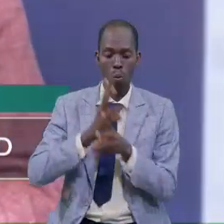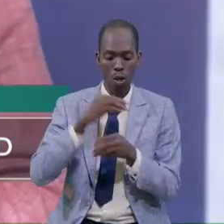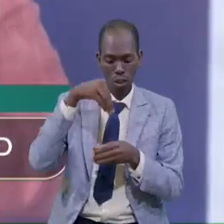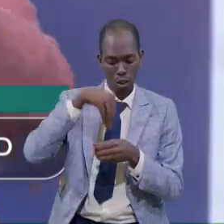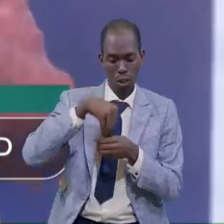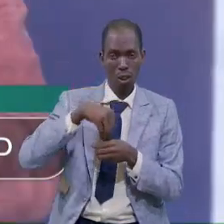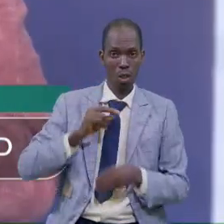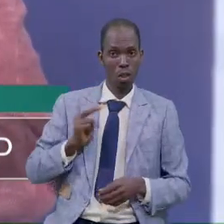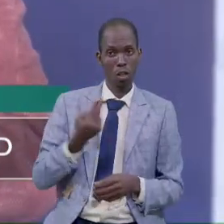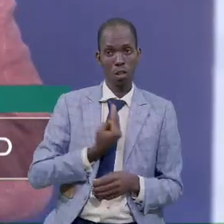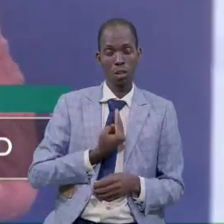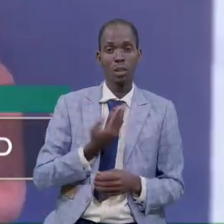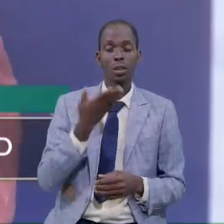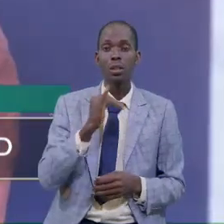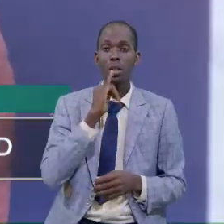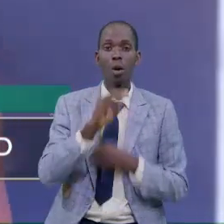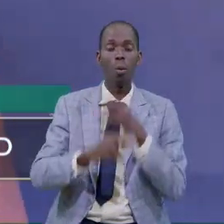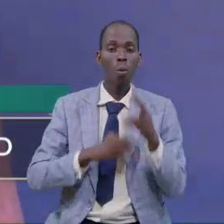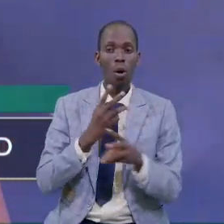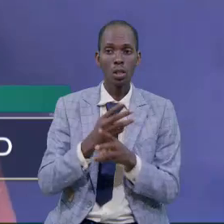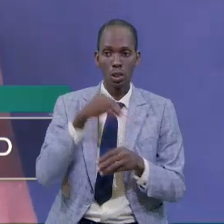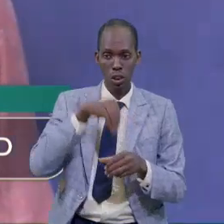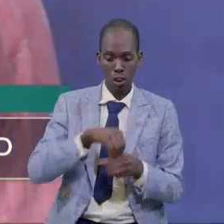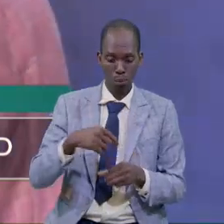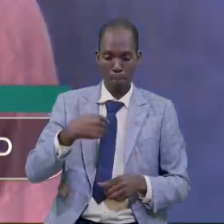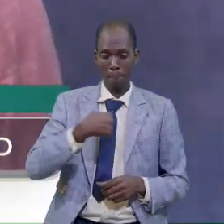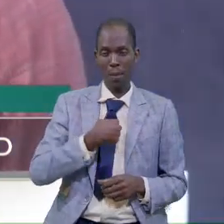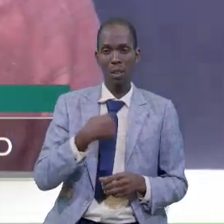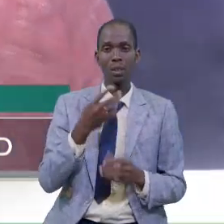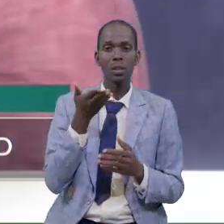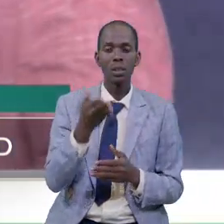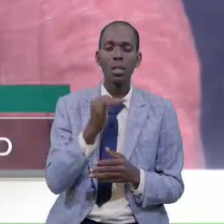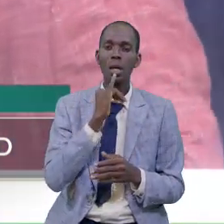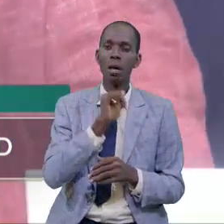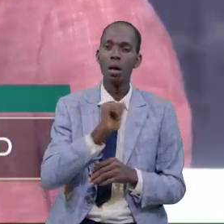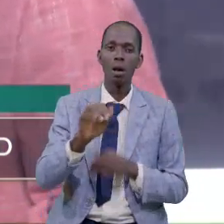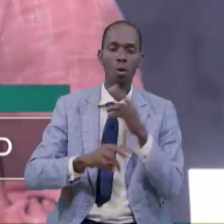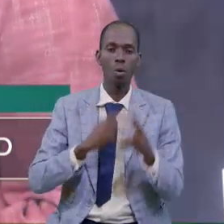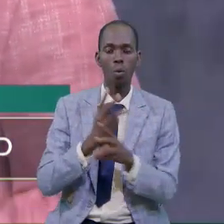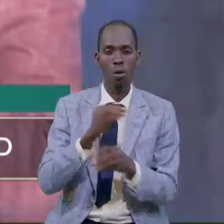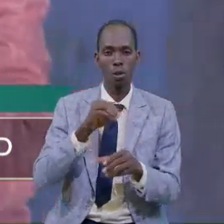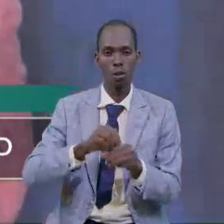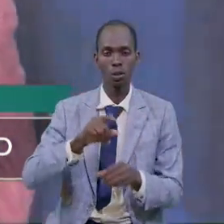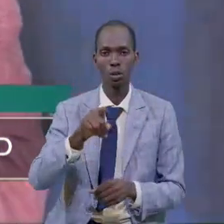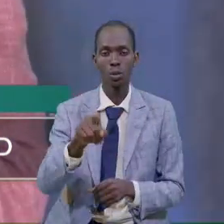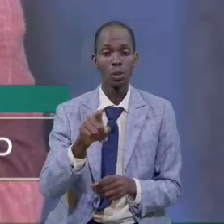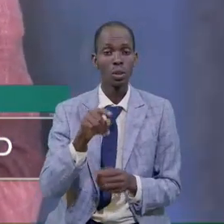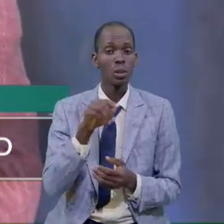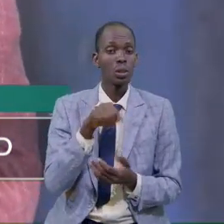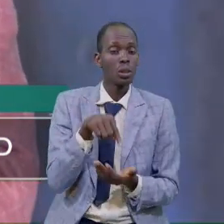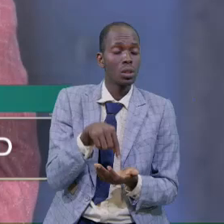in me. There is a world in you. That world in me speaks to